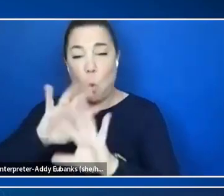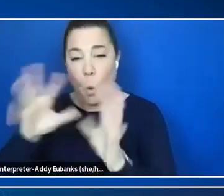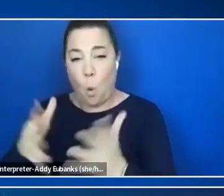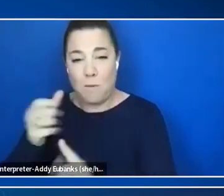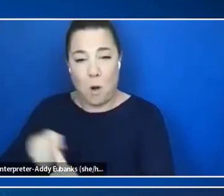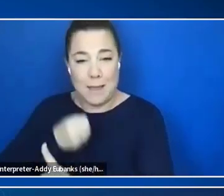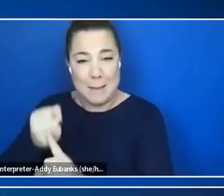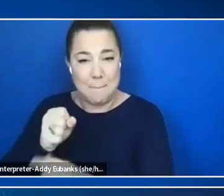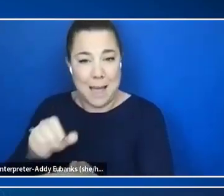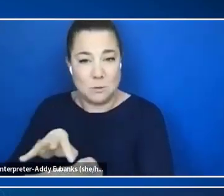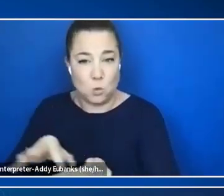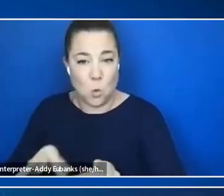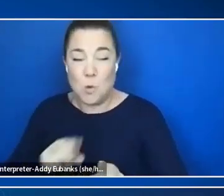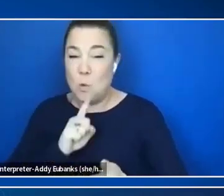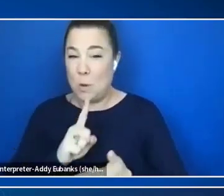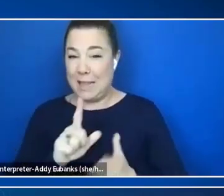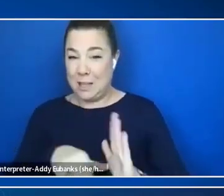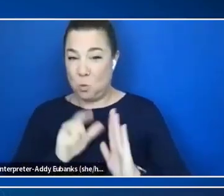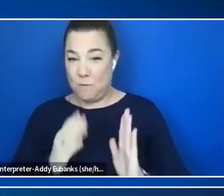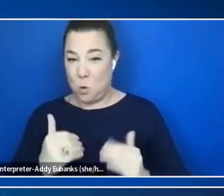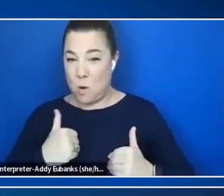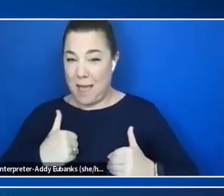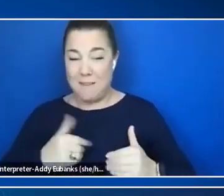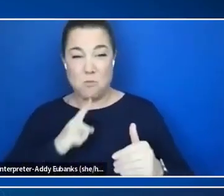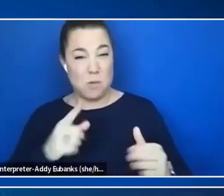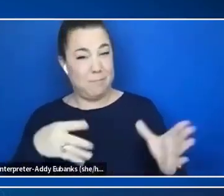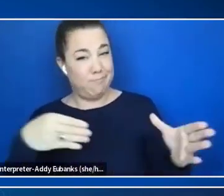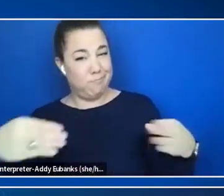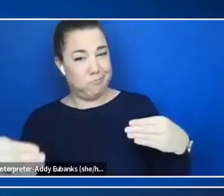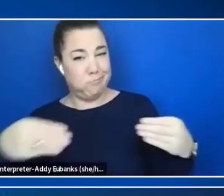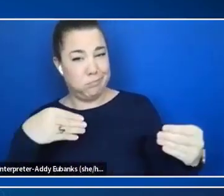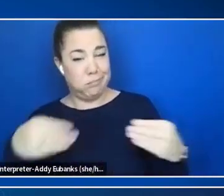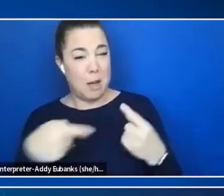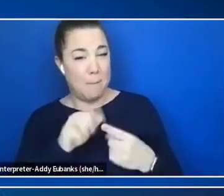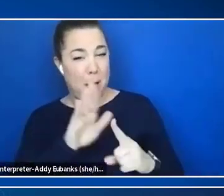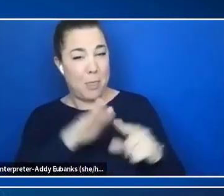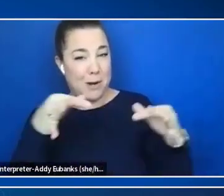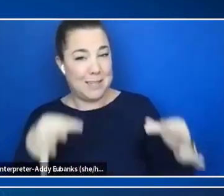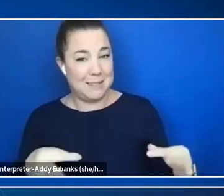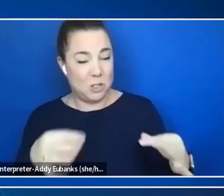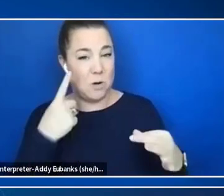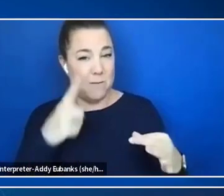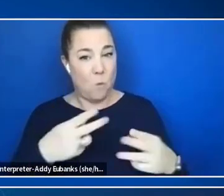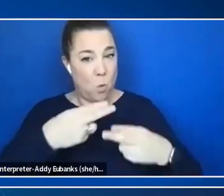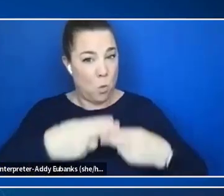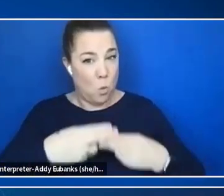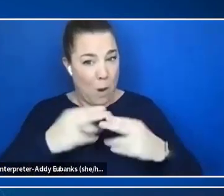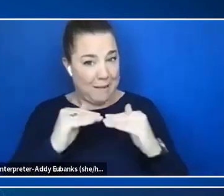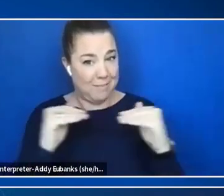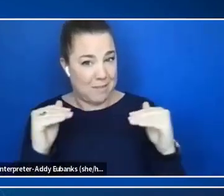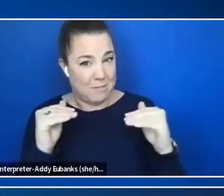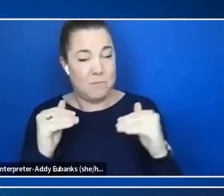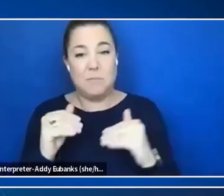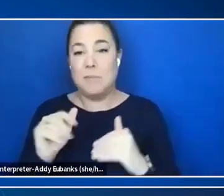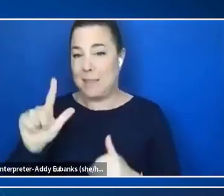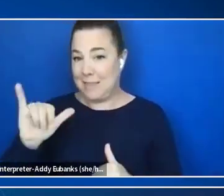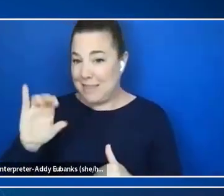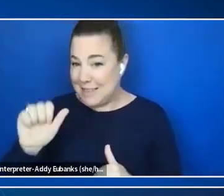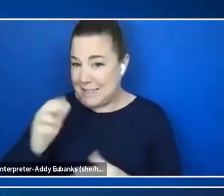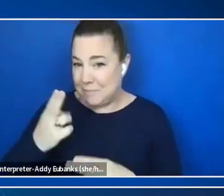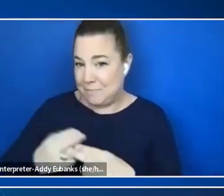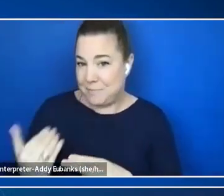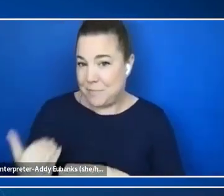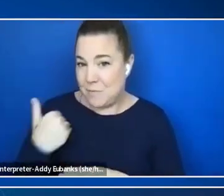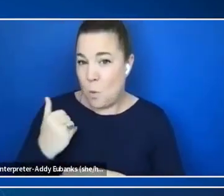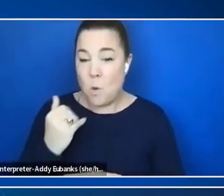of leeway on how they weigh them. And, as I think Lisa pointed out earlier, if there are identified